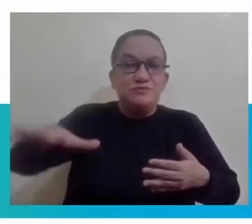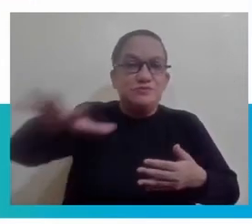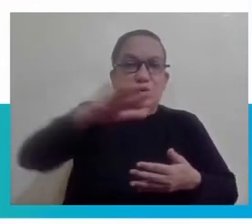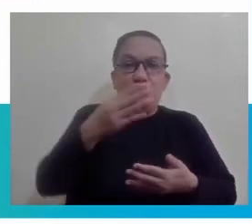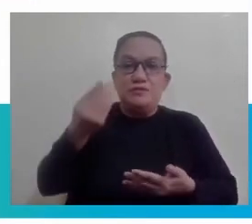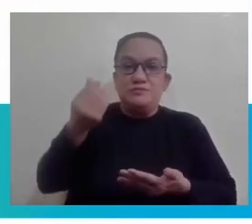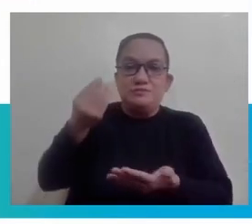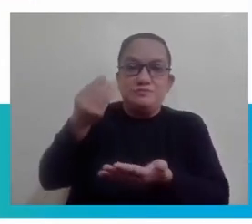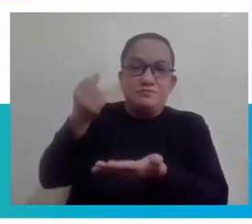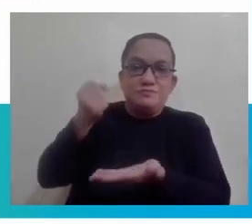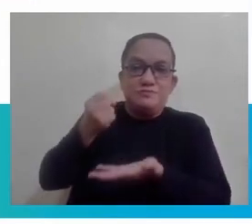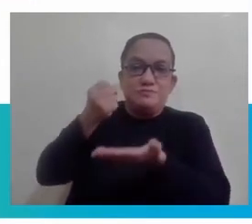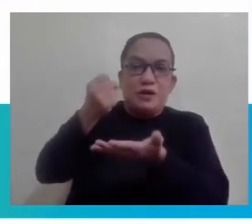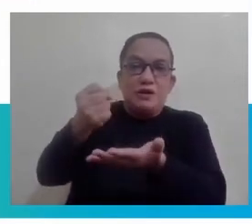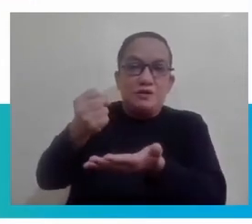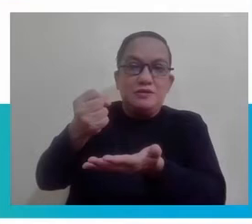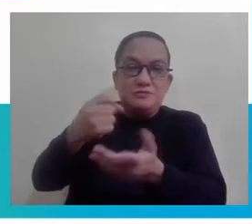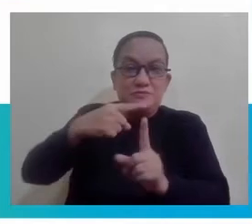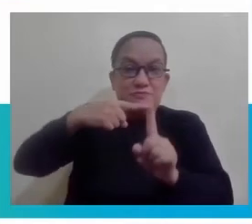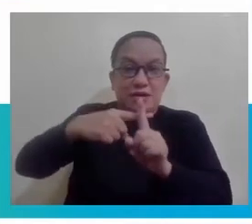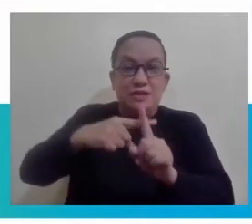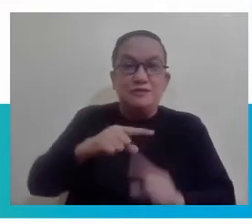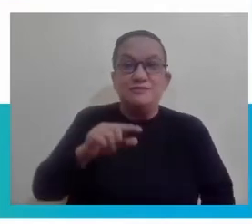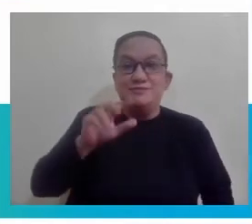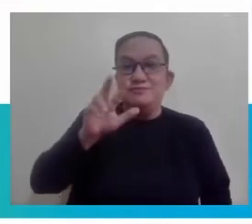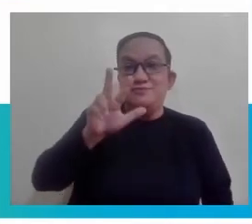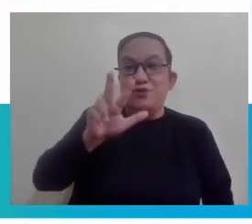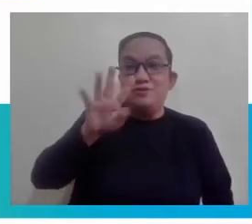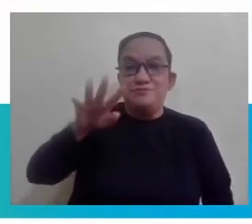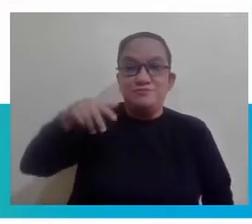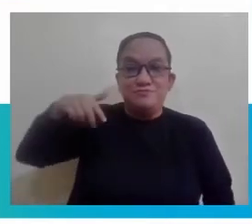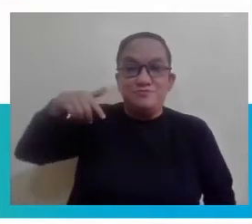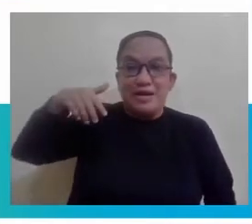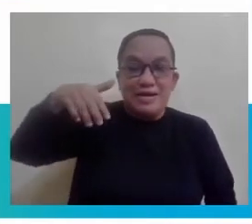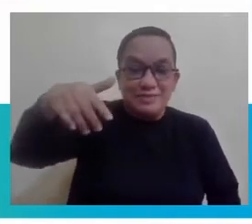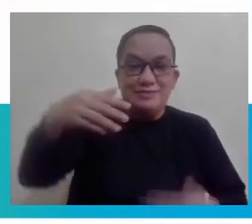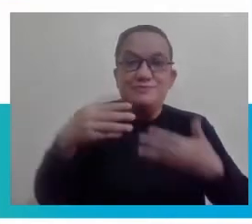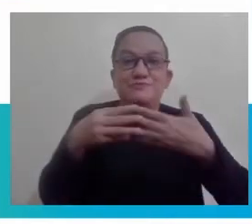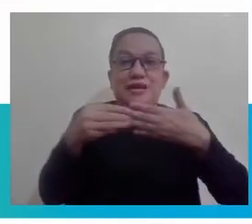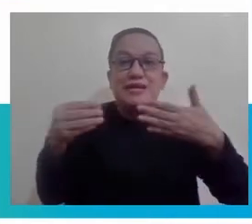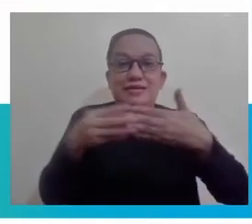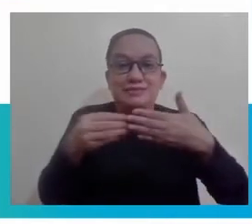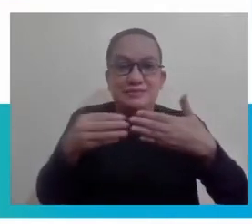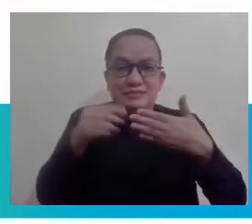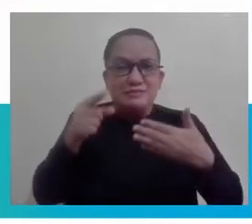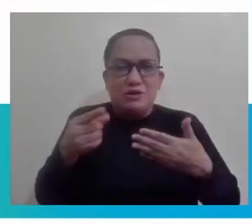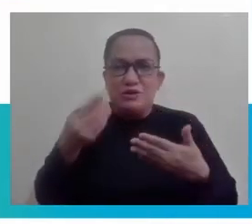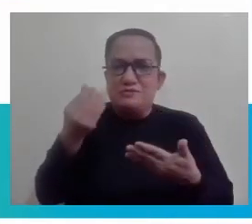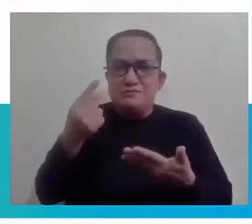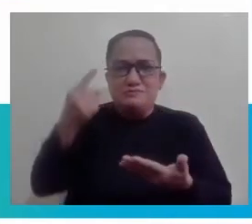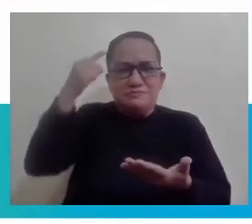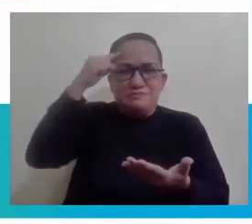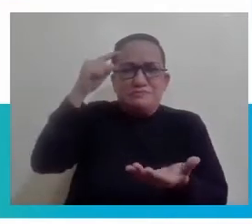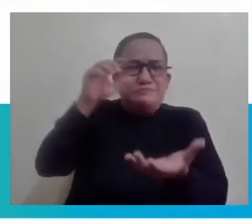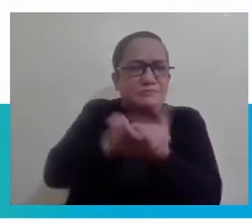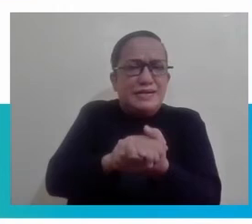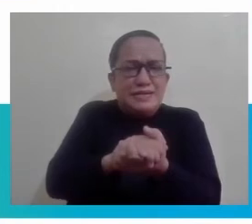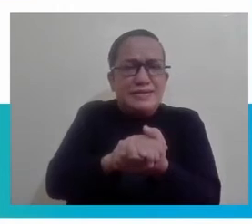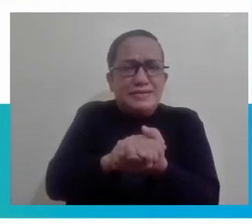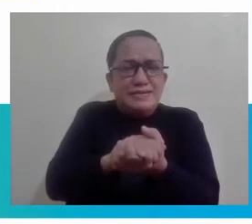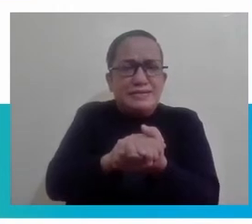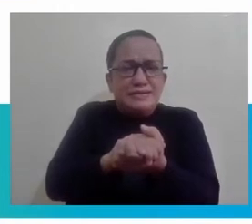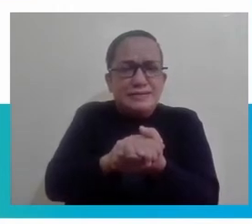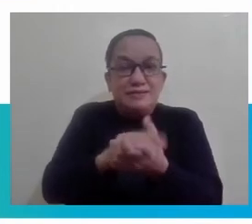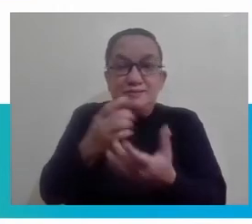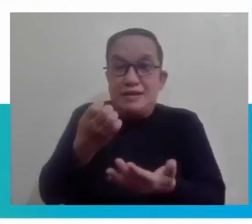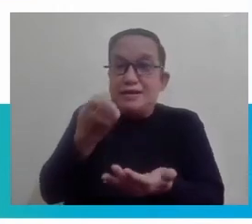$24 trillion. And we believe that it must be a sustainable blue economy, one which people and